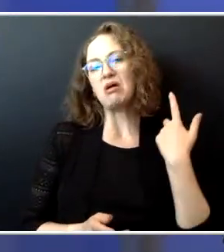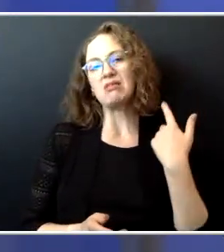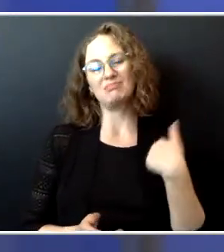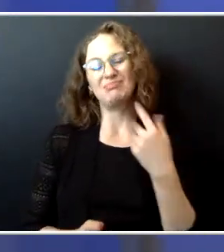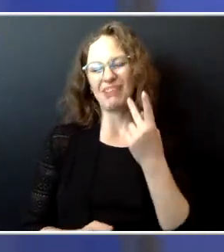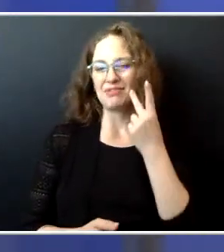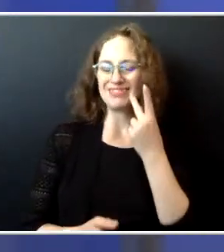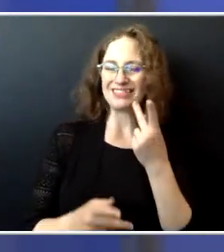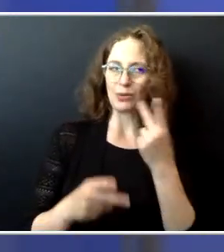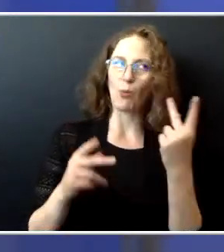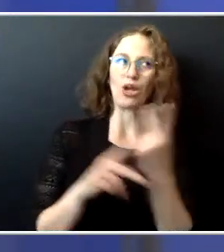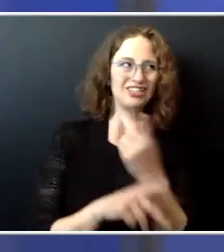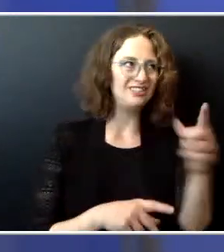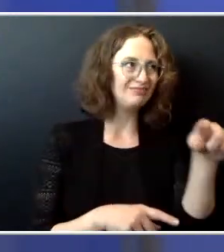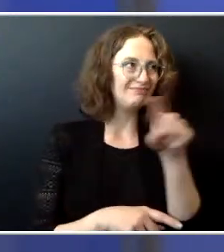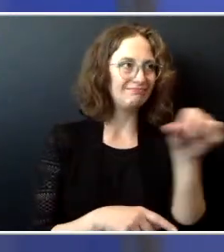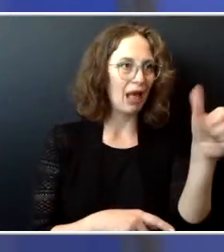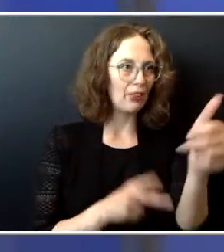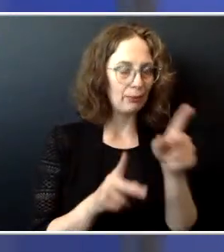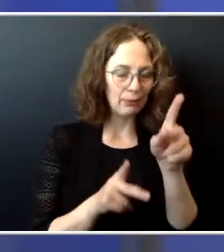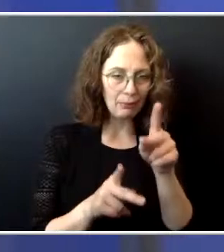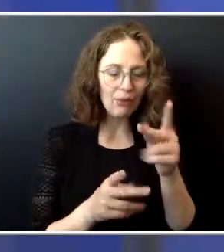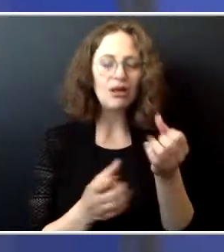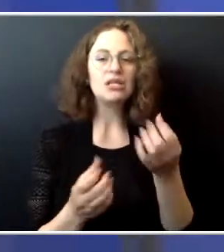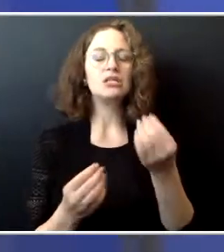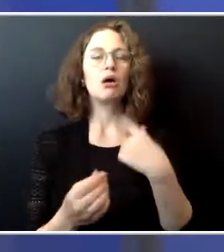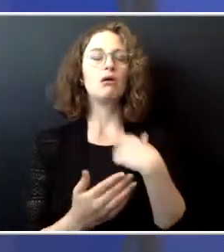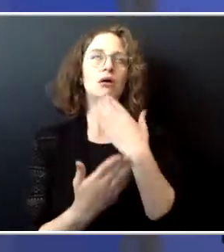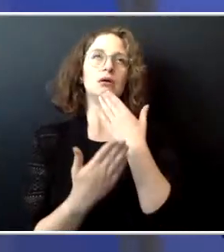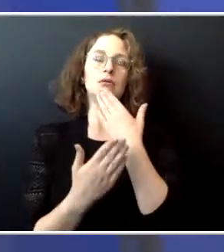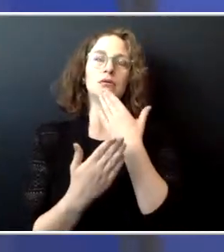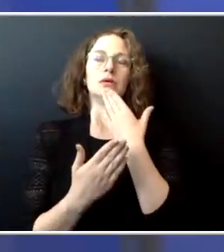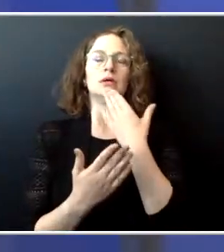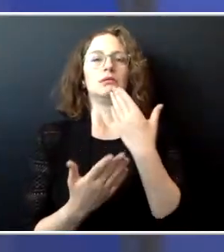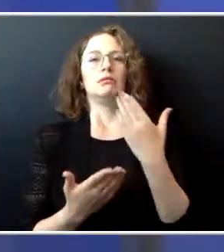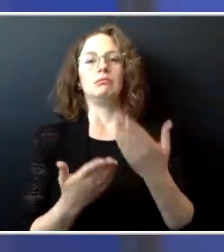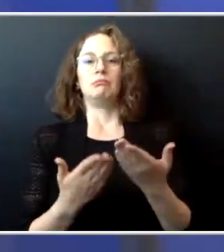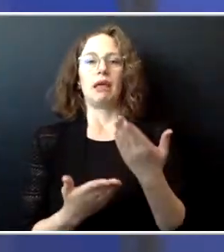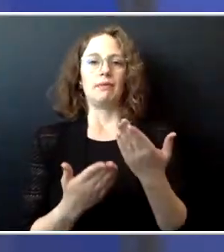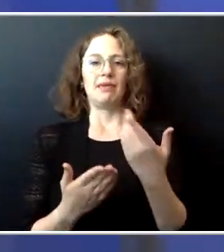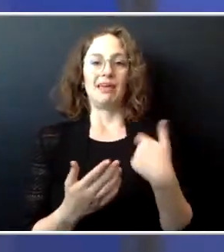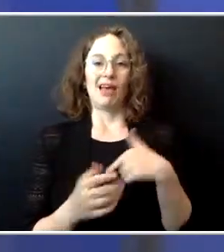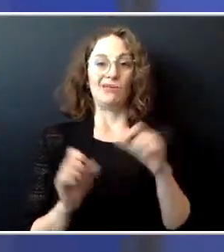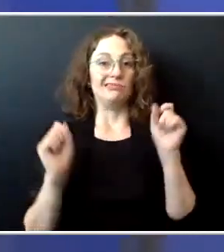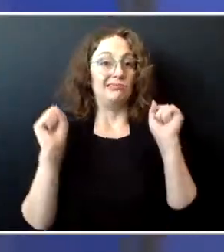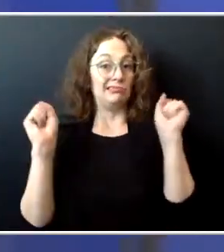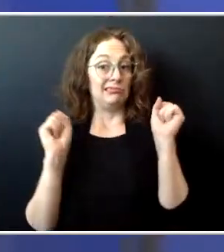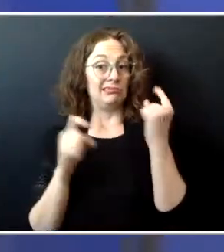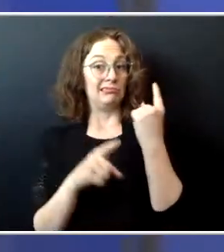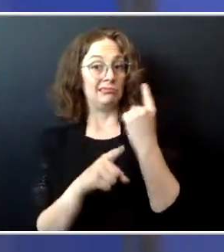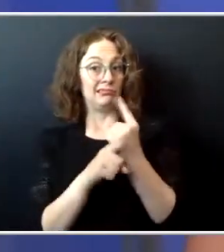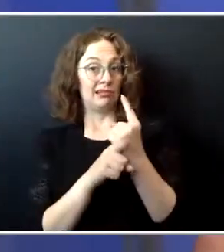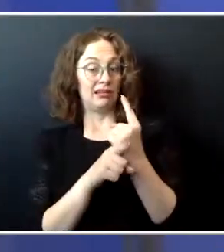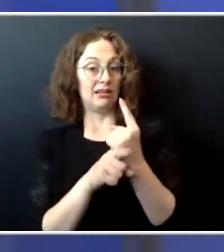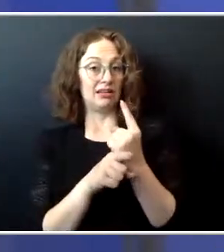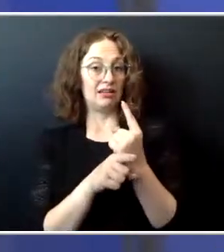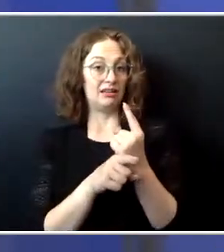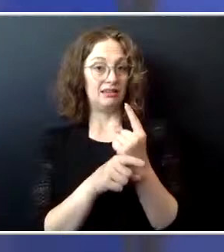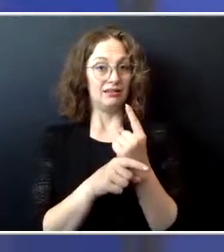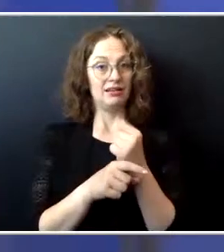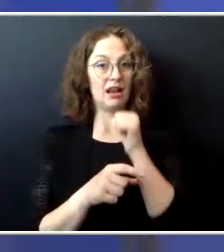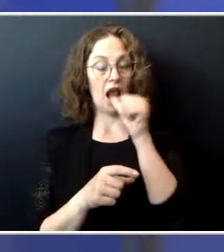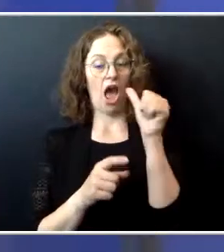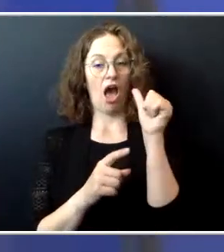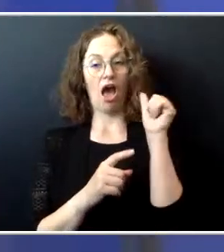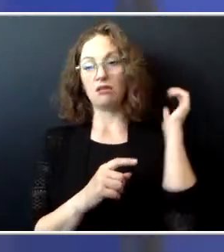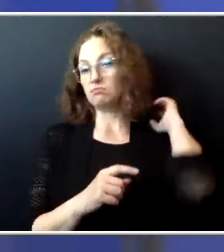so I was just thankful that maybe I was doing the right exercises to not get that back